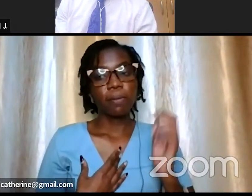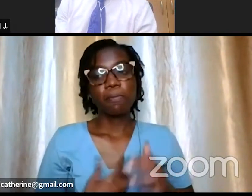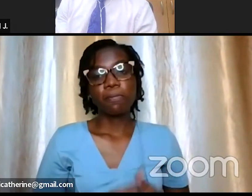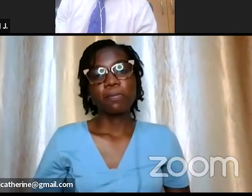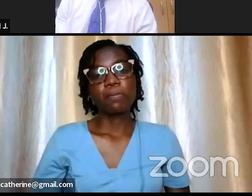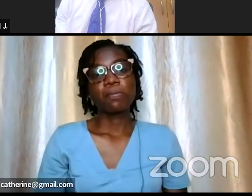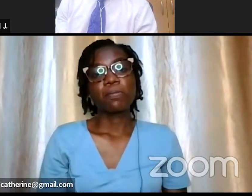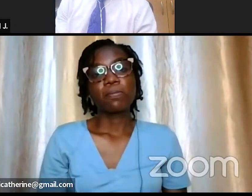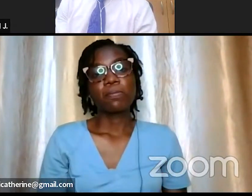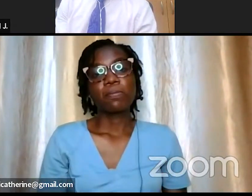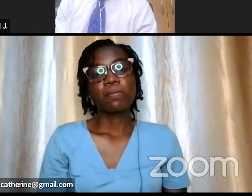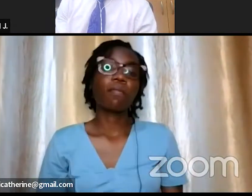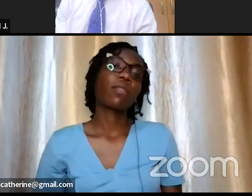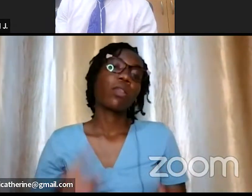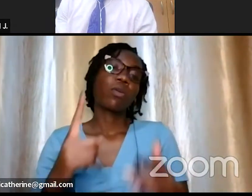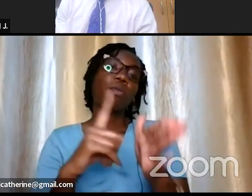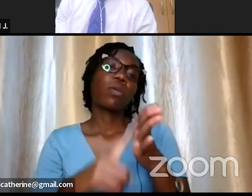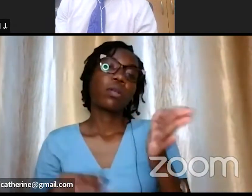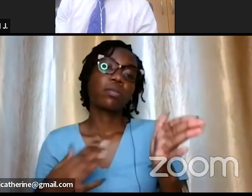what I would like to urge